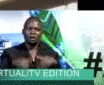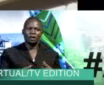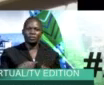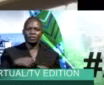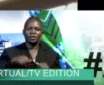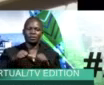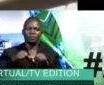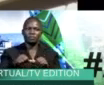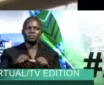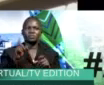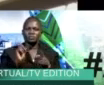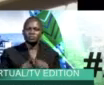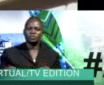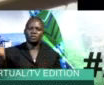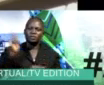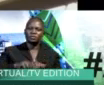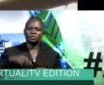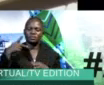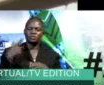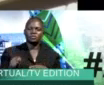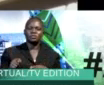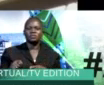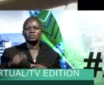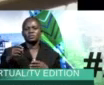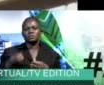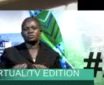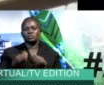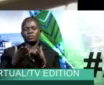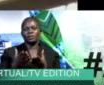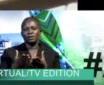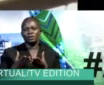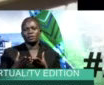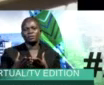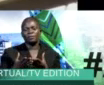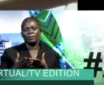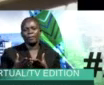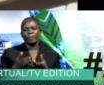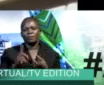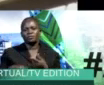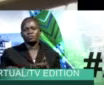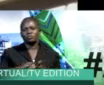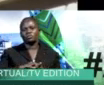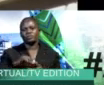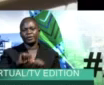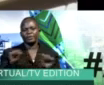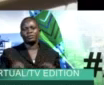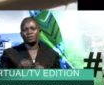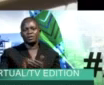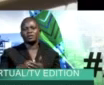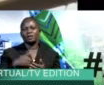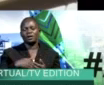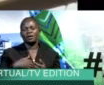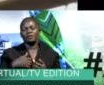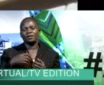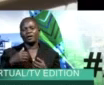towards how we can continue to increase the LPG supply to those areas that